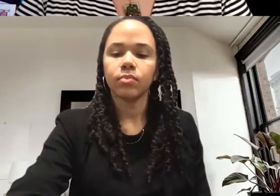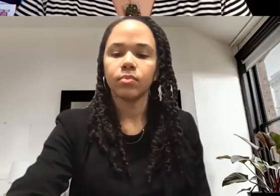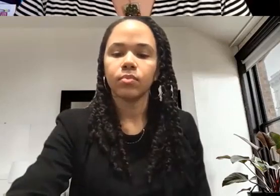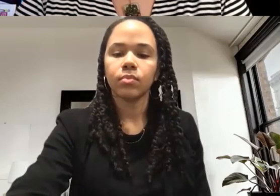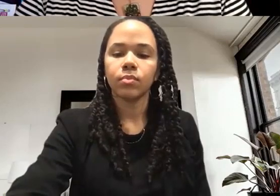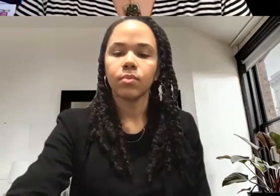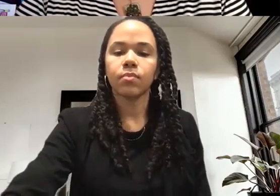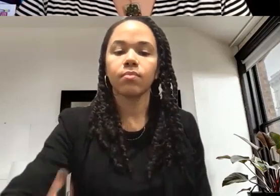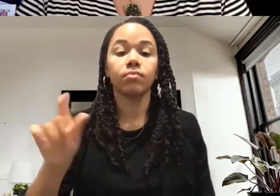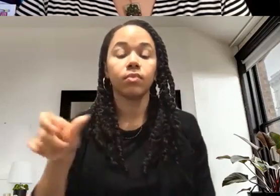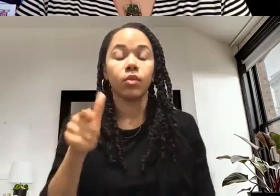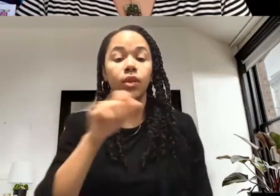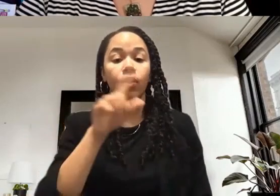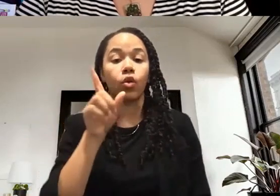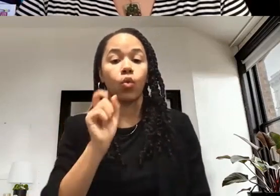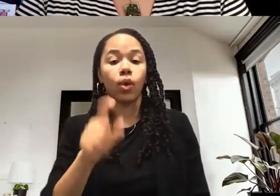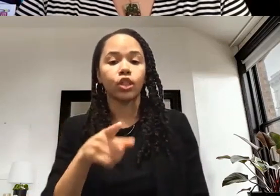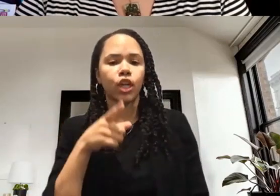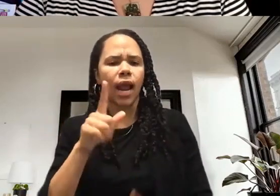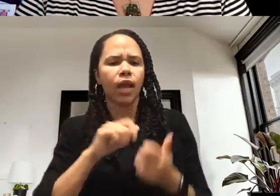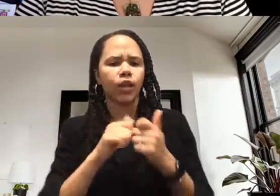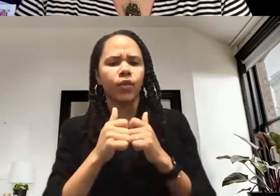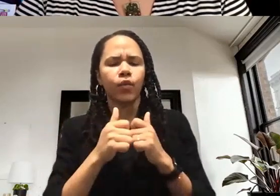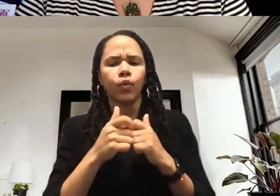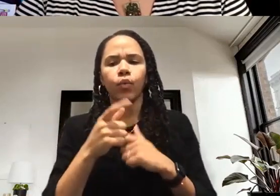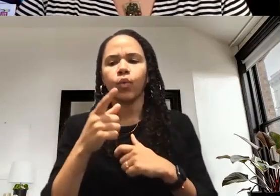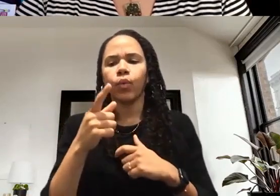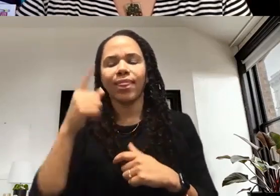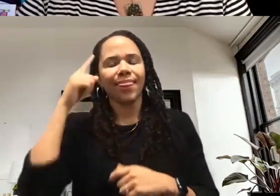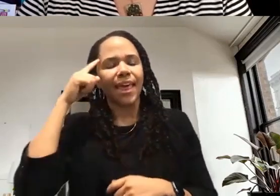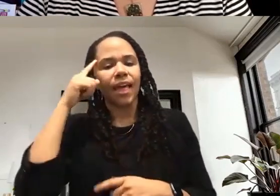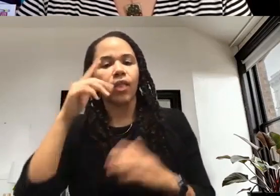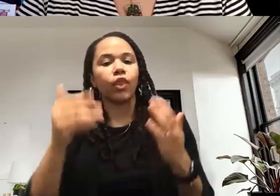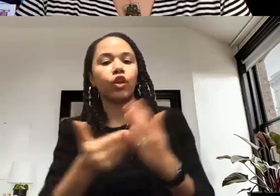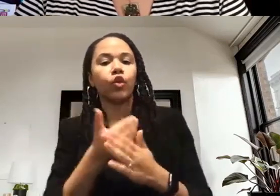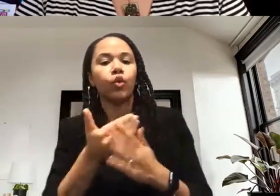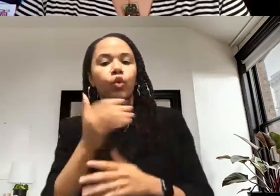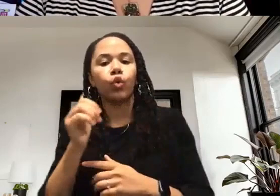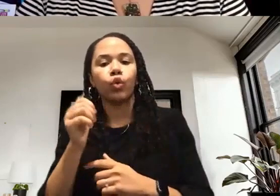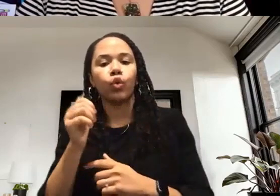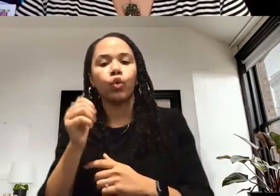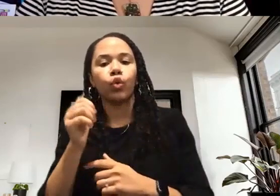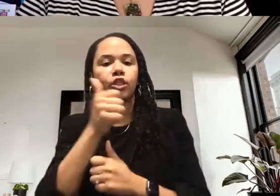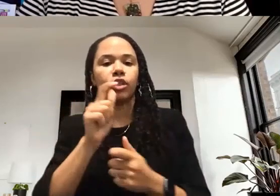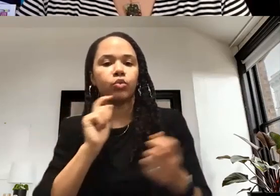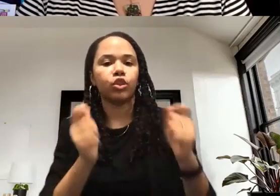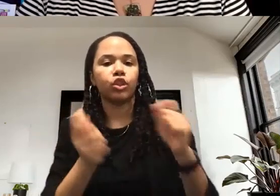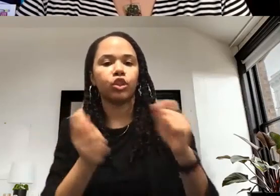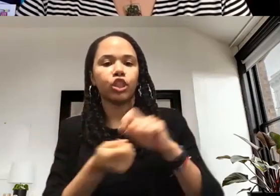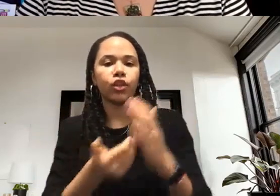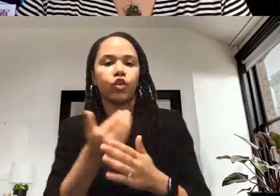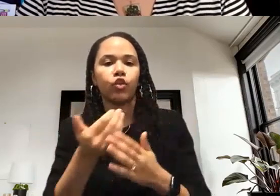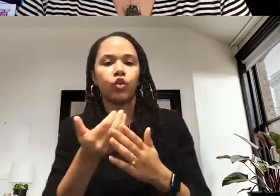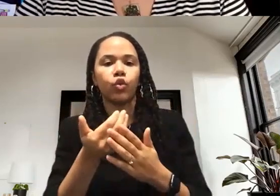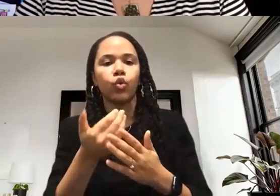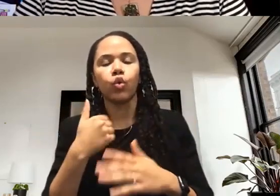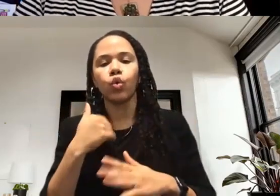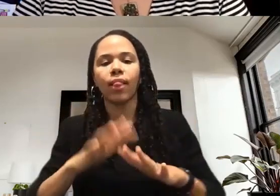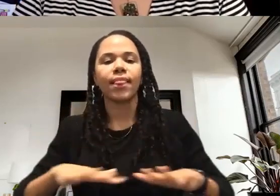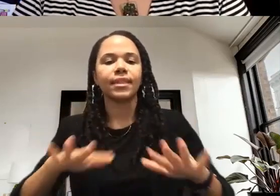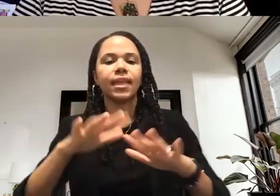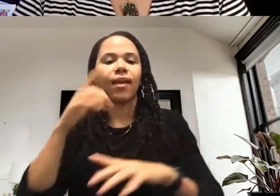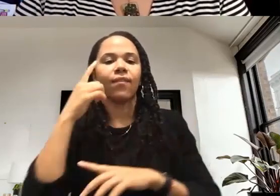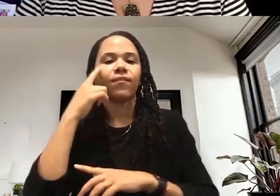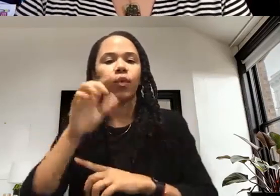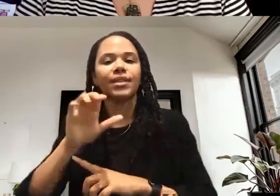another question. How do you think the new administration might change the landscape for CS for All? What are some actionable activities you're pursuing